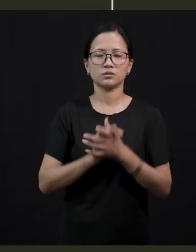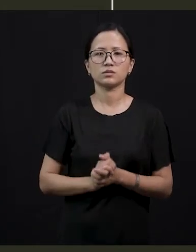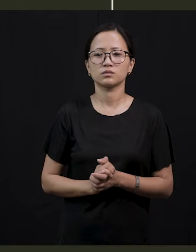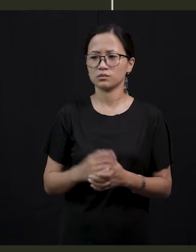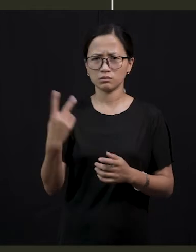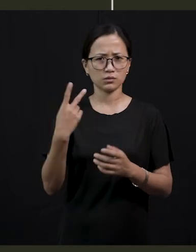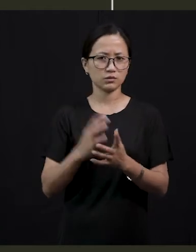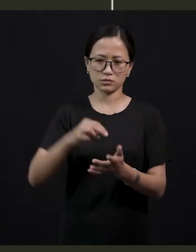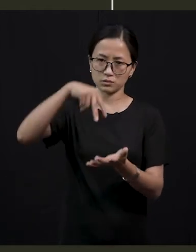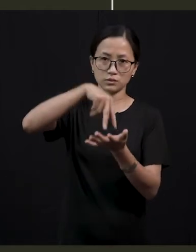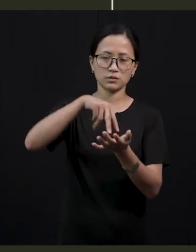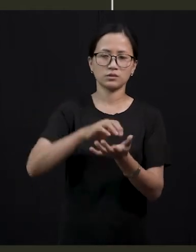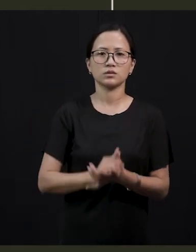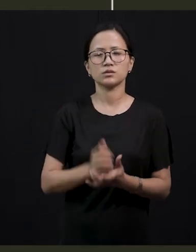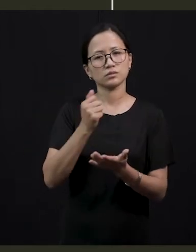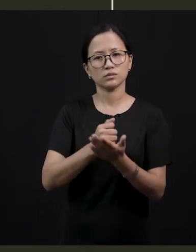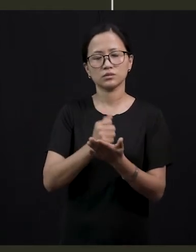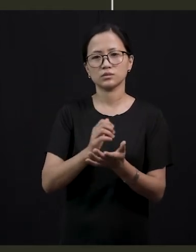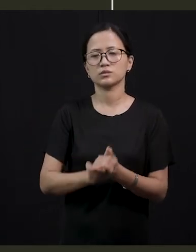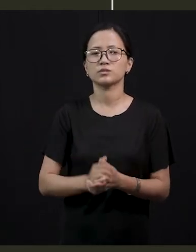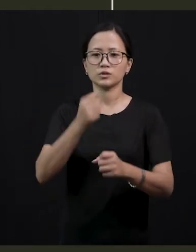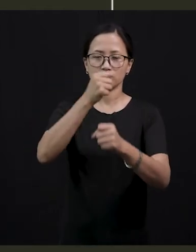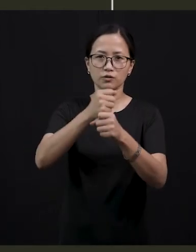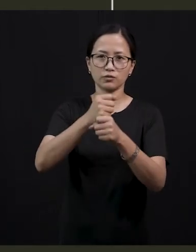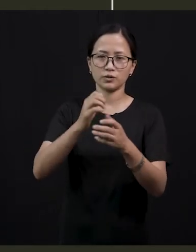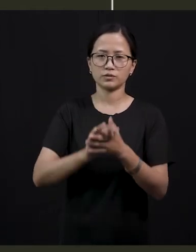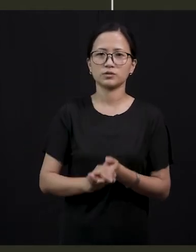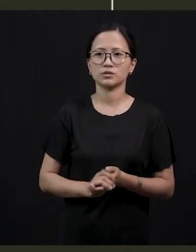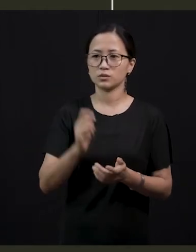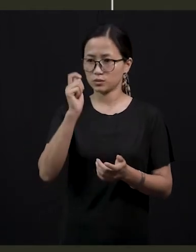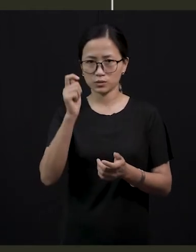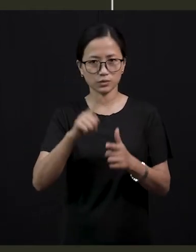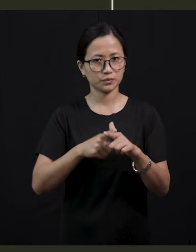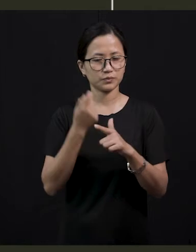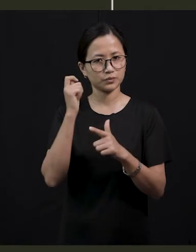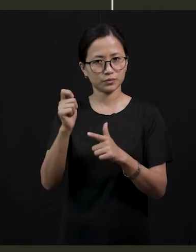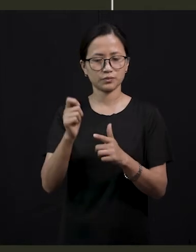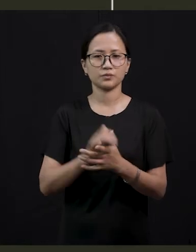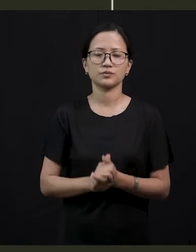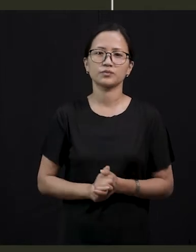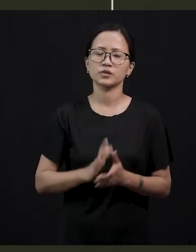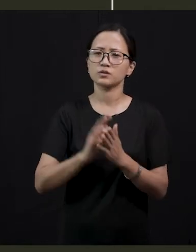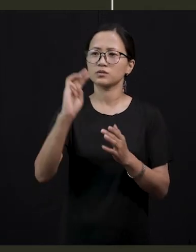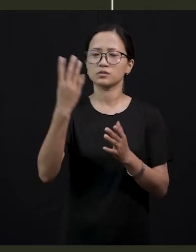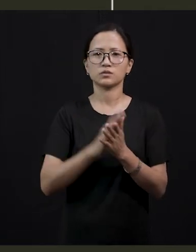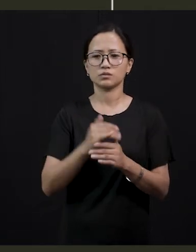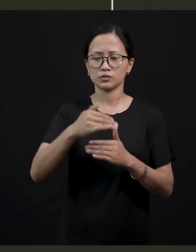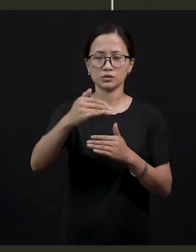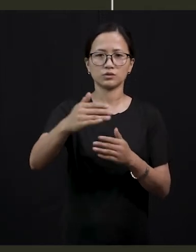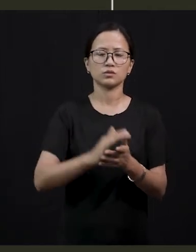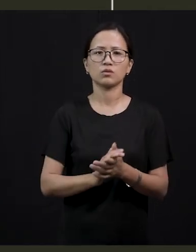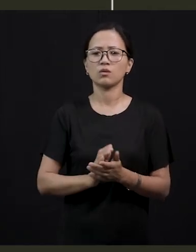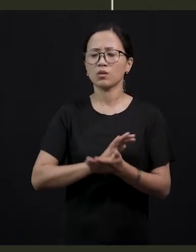you cannot stand. Should not be a government employee. Why? Because it is a thought process of government that if